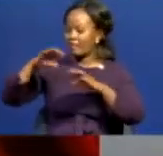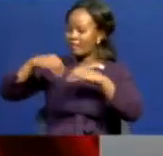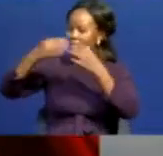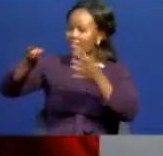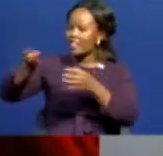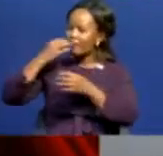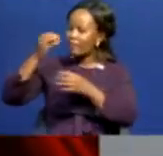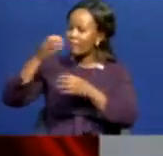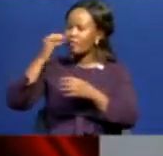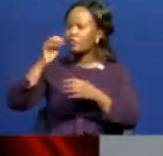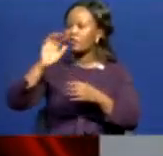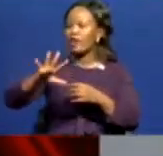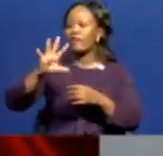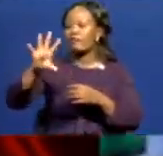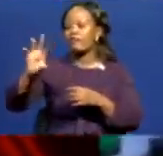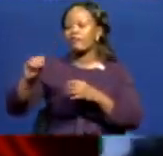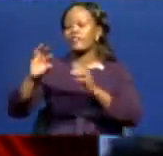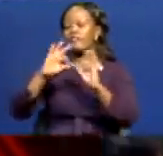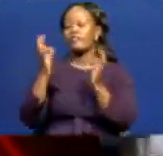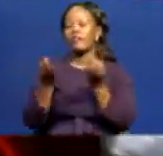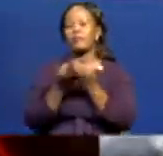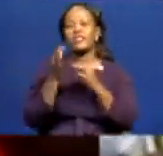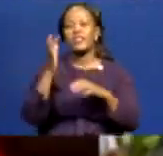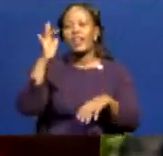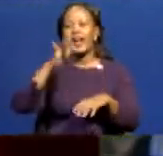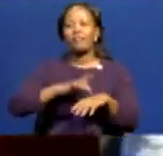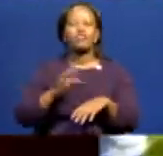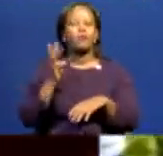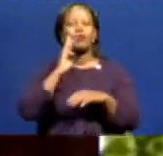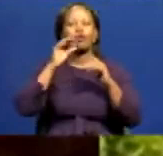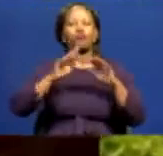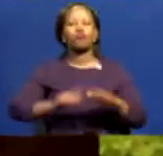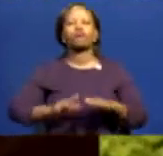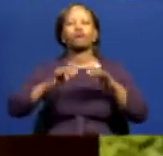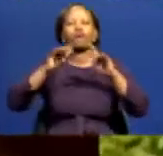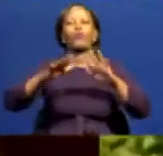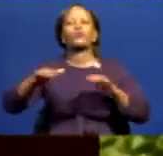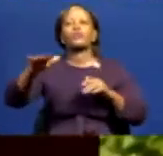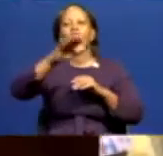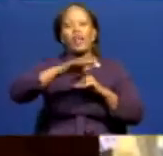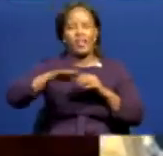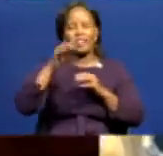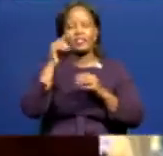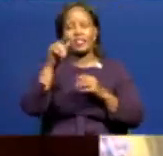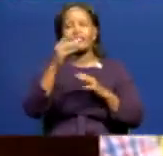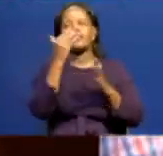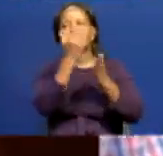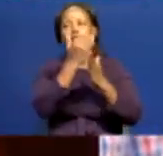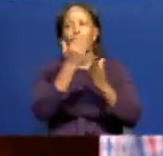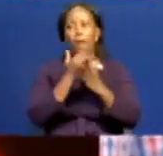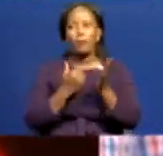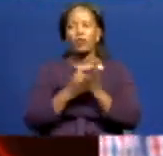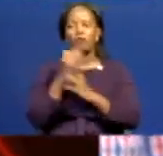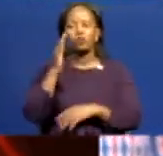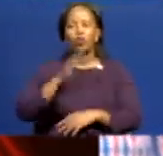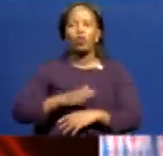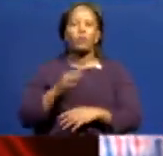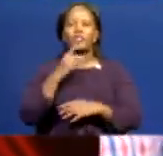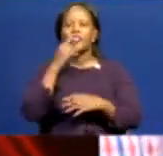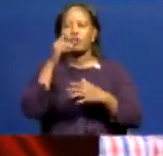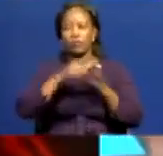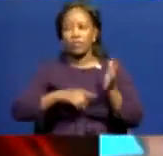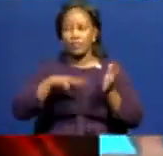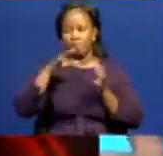to 550 households affected by flooding in Nyatike sub-county. Leading the initiative, Agnes Ochilo, the spouse of the